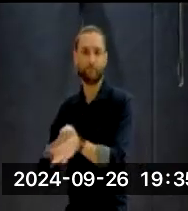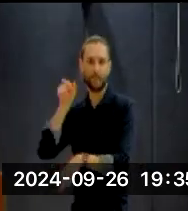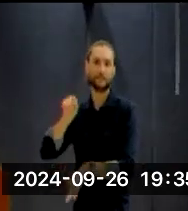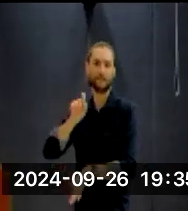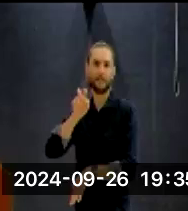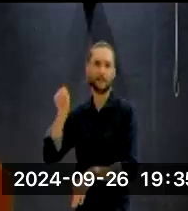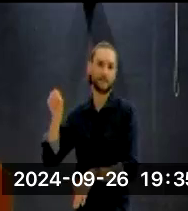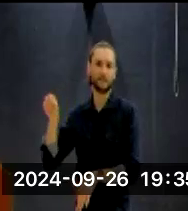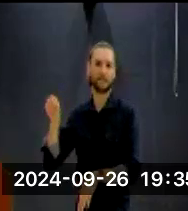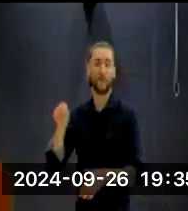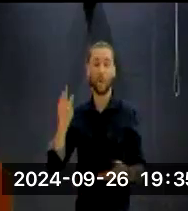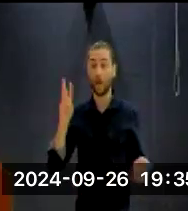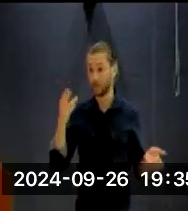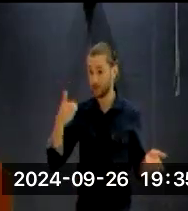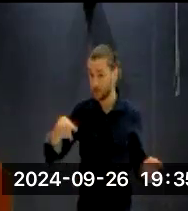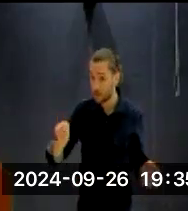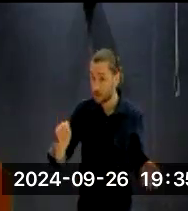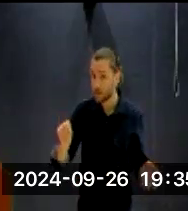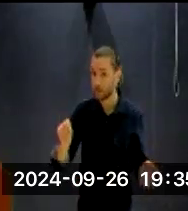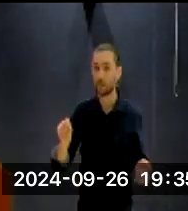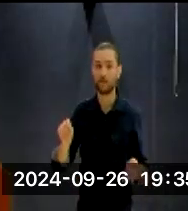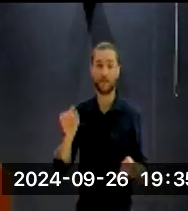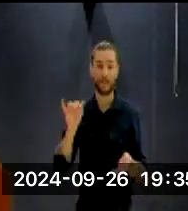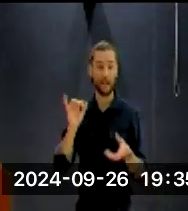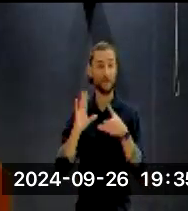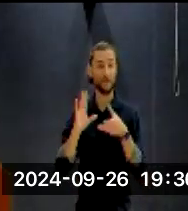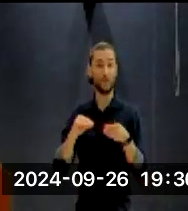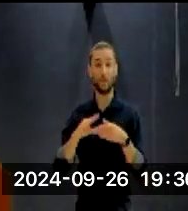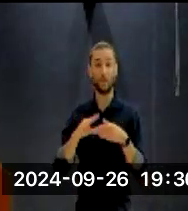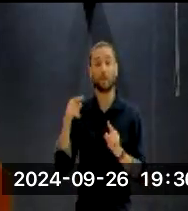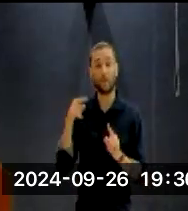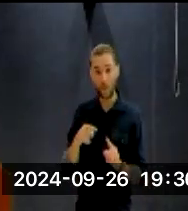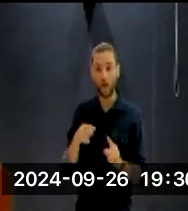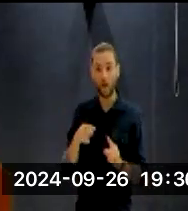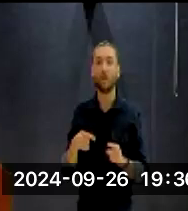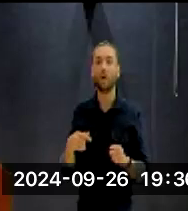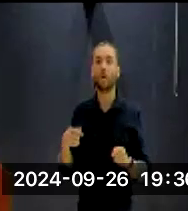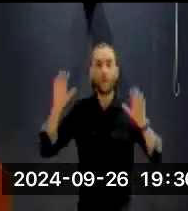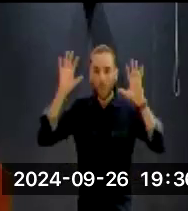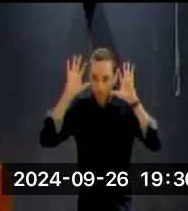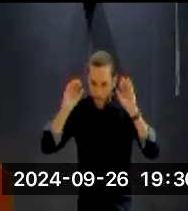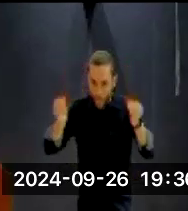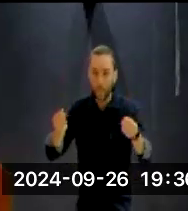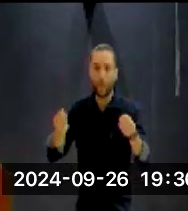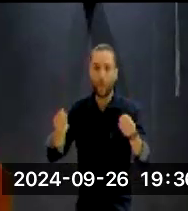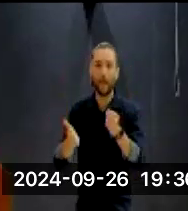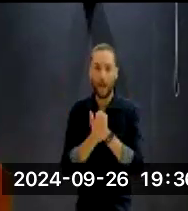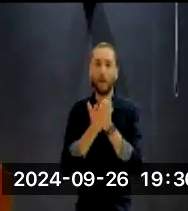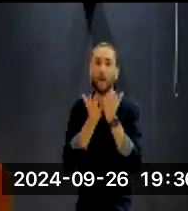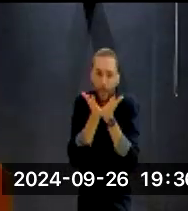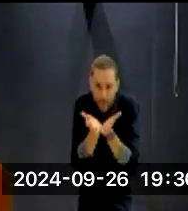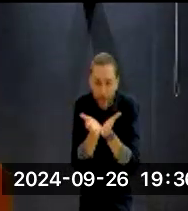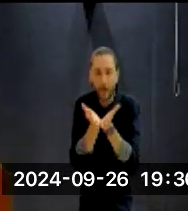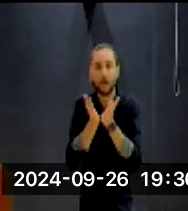What the story of this is that we got no help, not from anybody, not